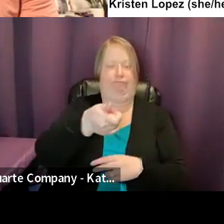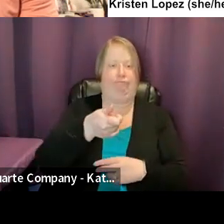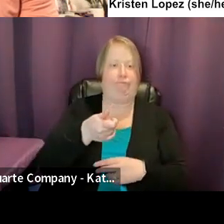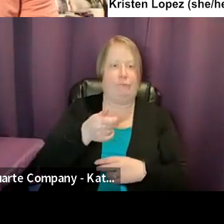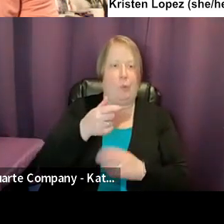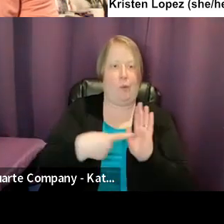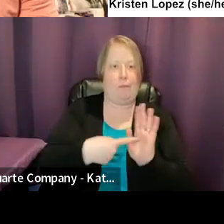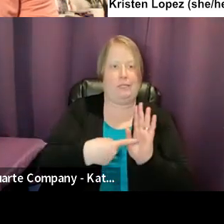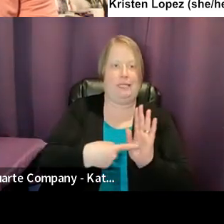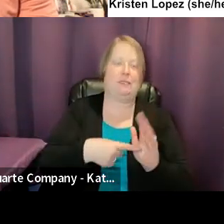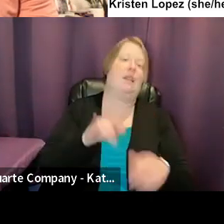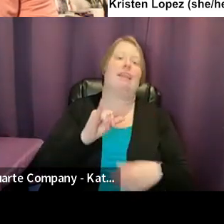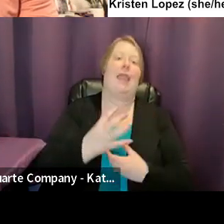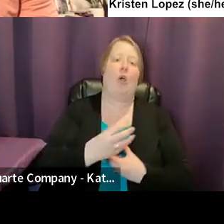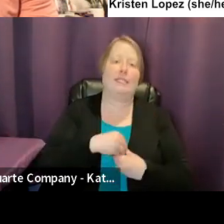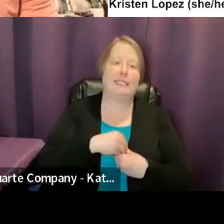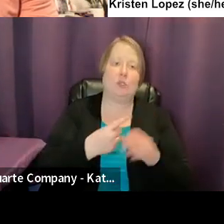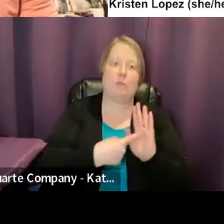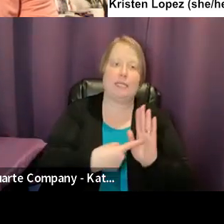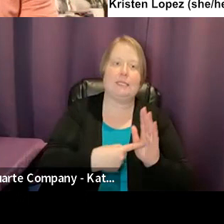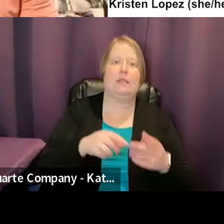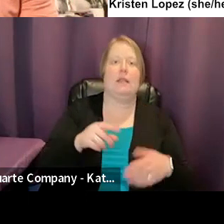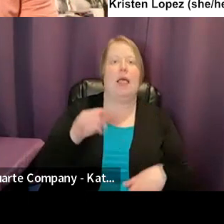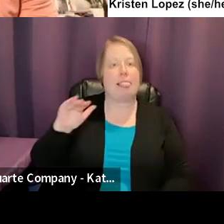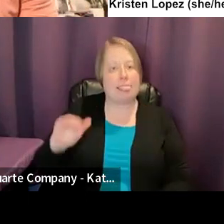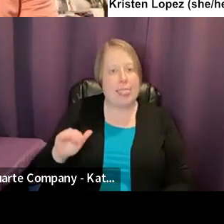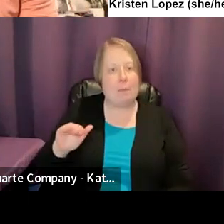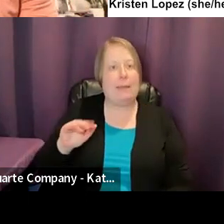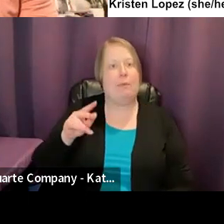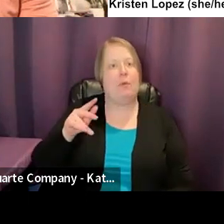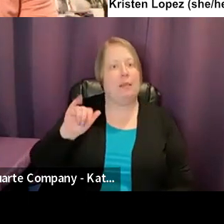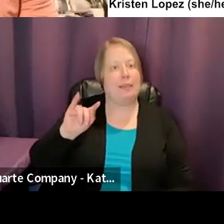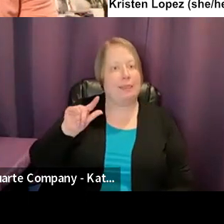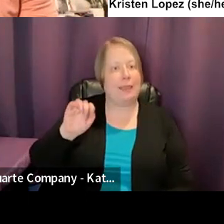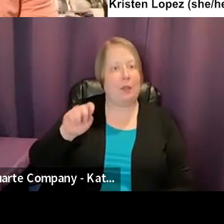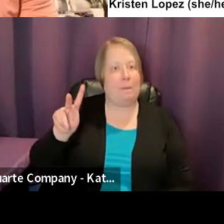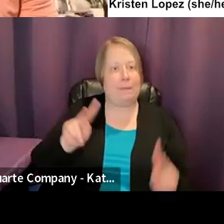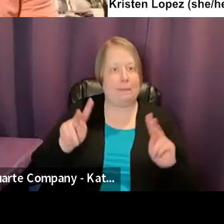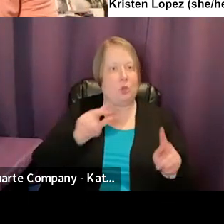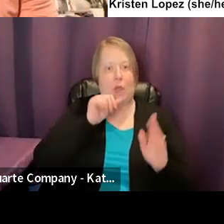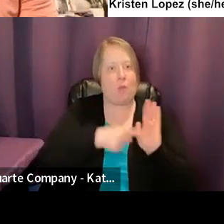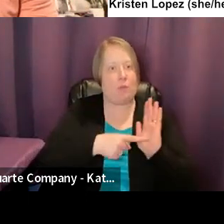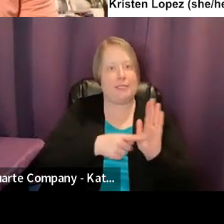like autistic representation. Little people are not represented that much